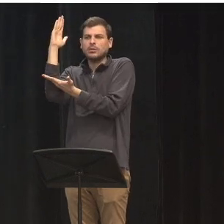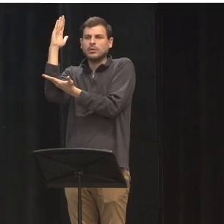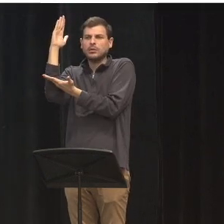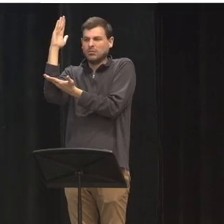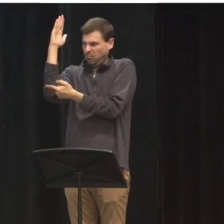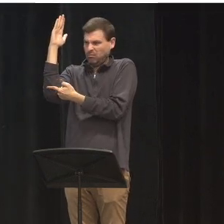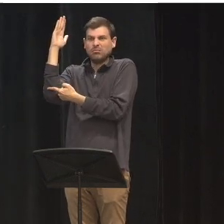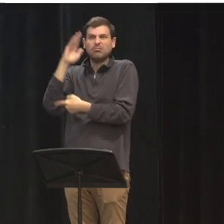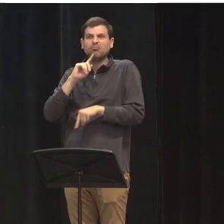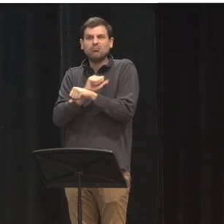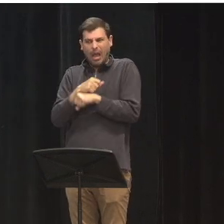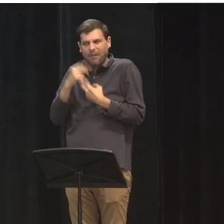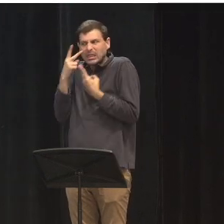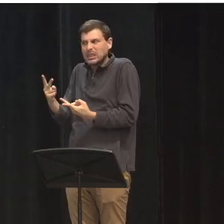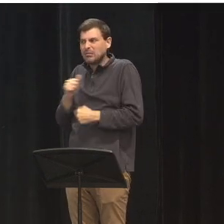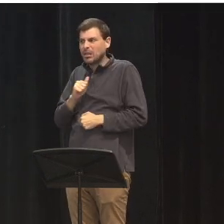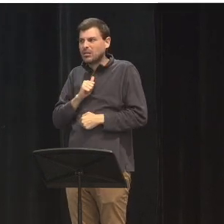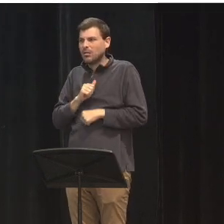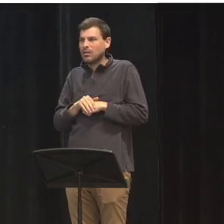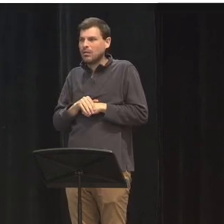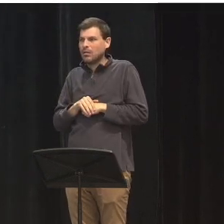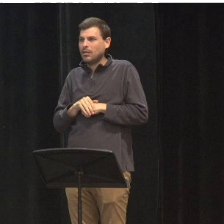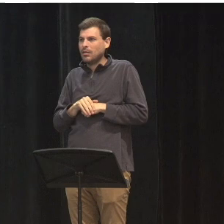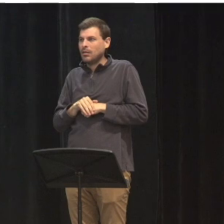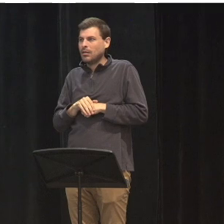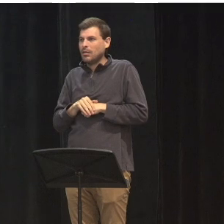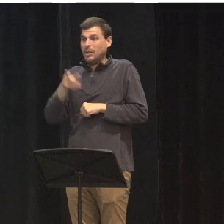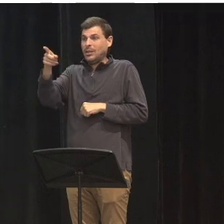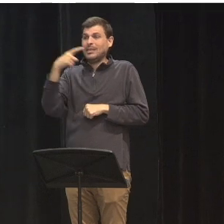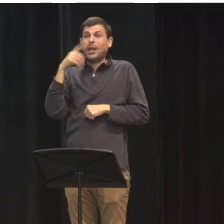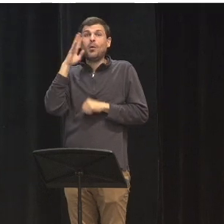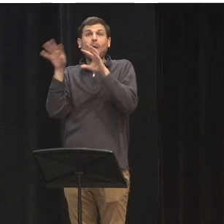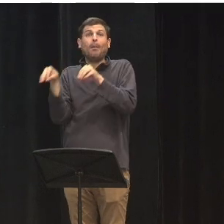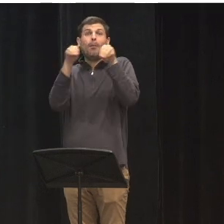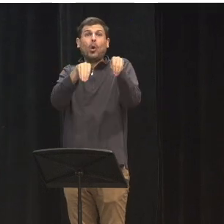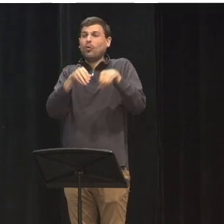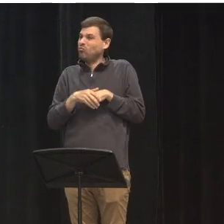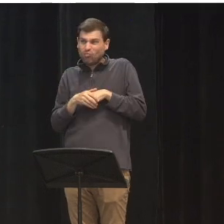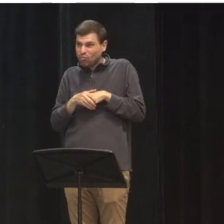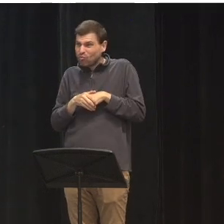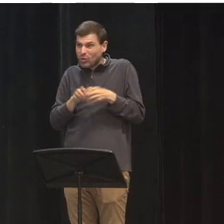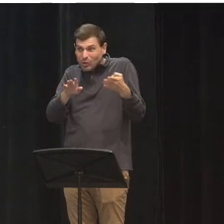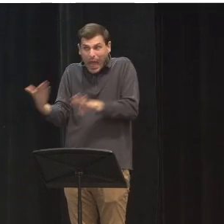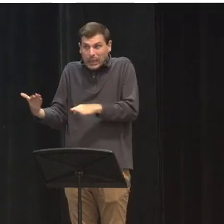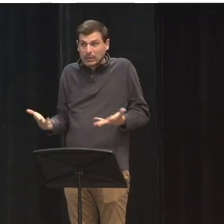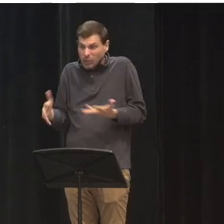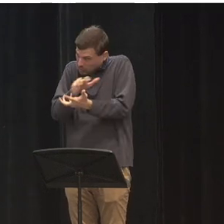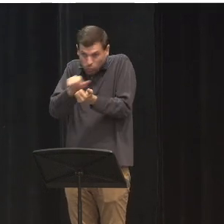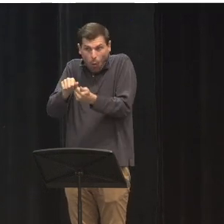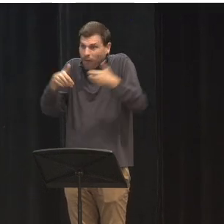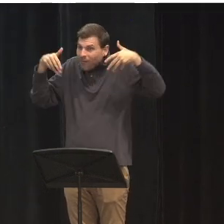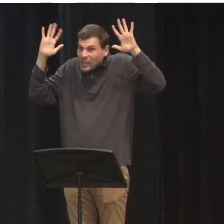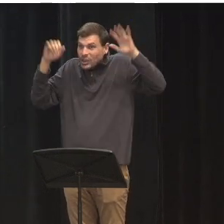chopped off and there's no, I'm sorry, madam, but there's no removing them. They're dead, they're gone. And I would like to